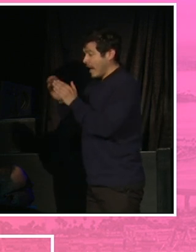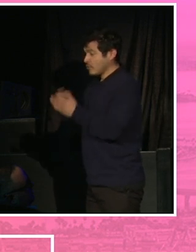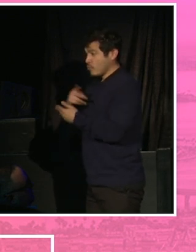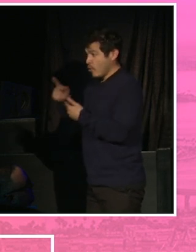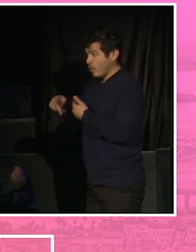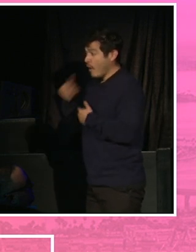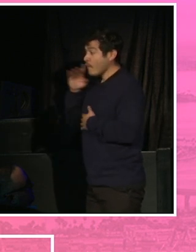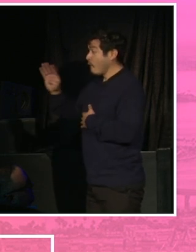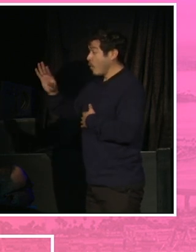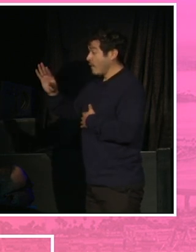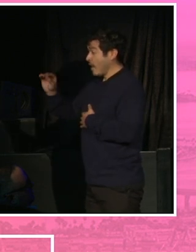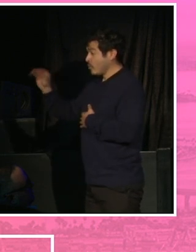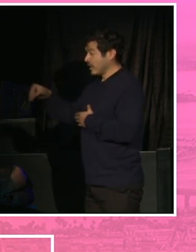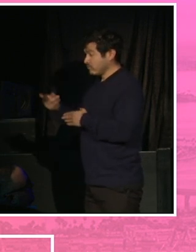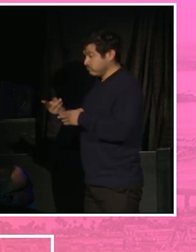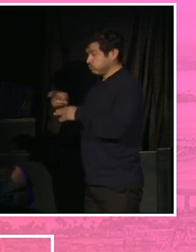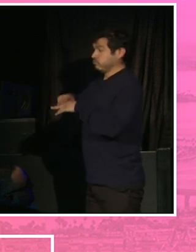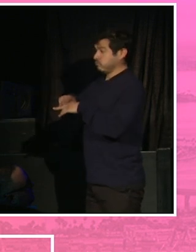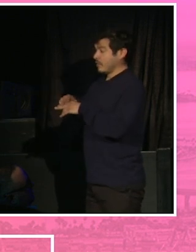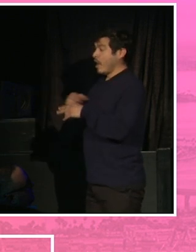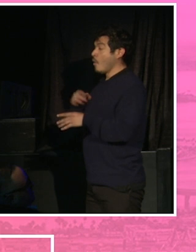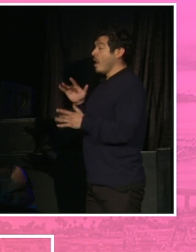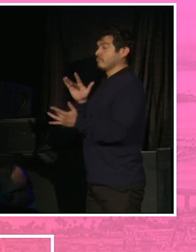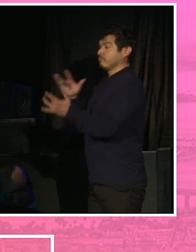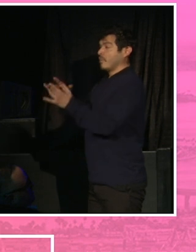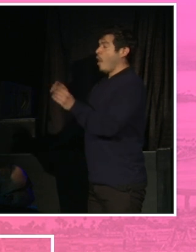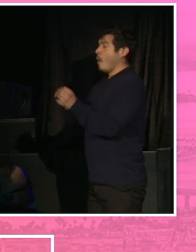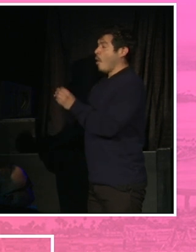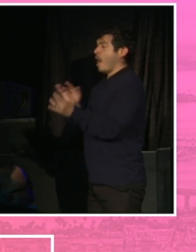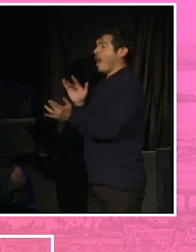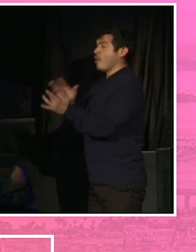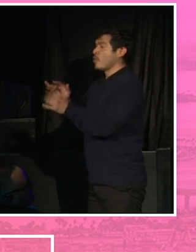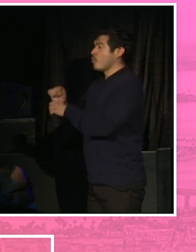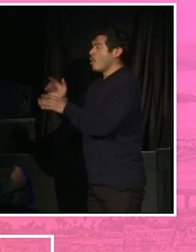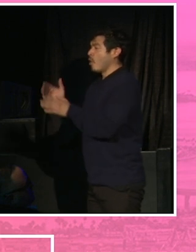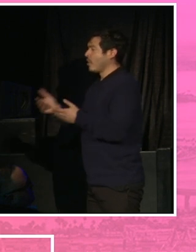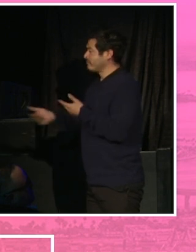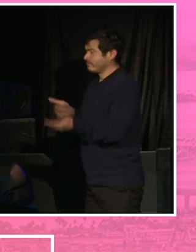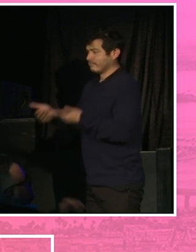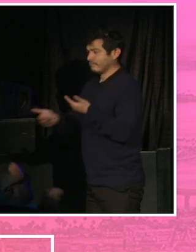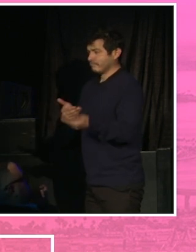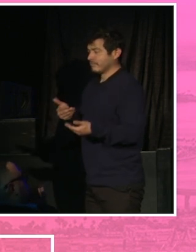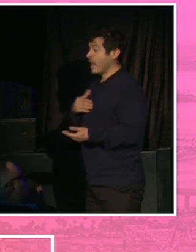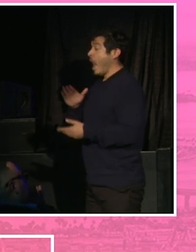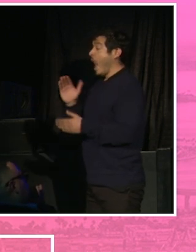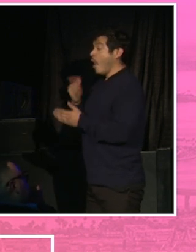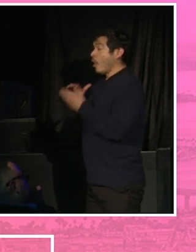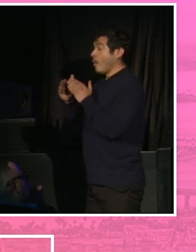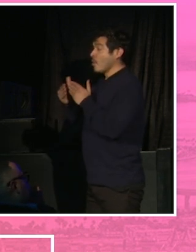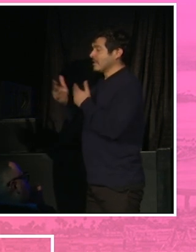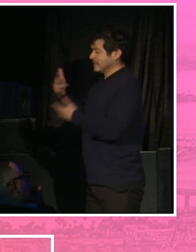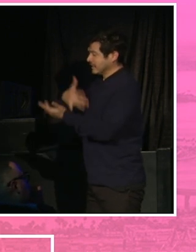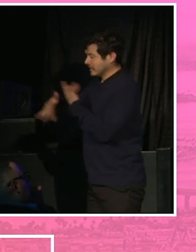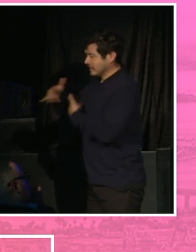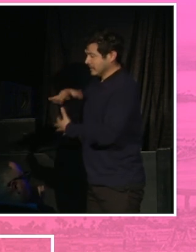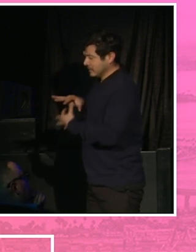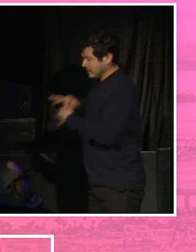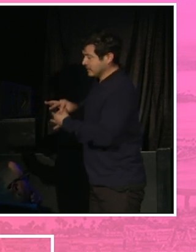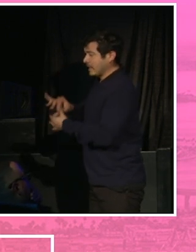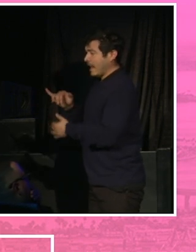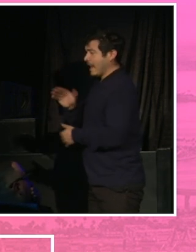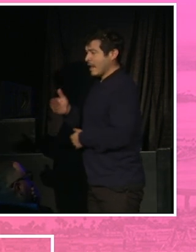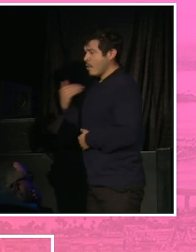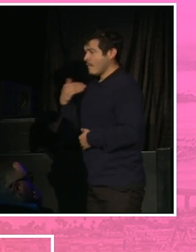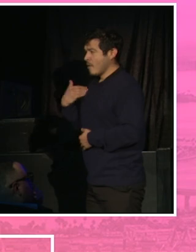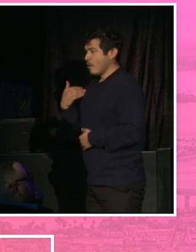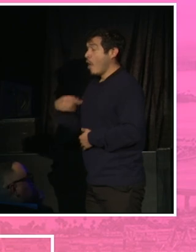provide shelter beds by 21%. We increased the number of people successfully enrolled in permanent supportive housing